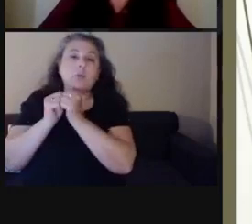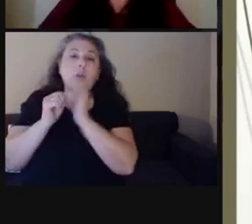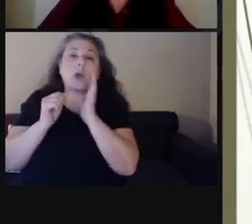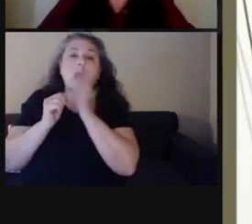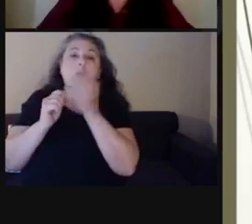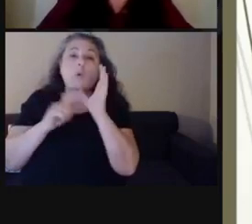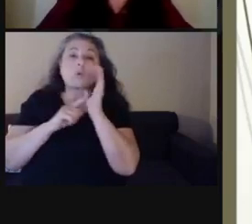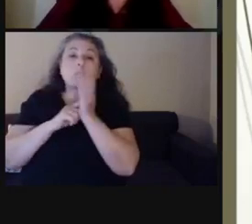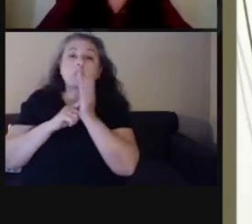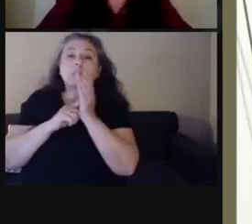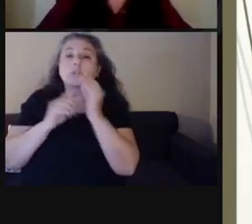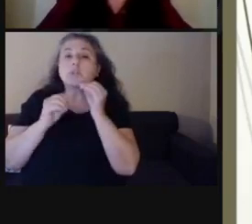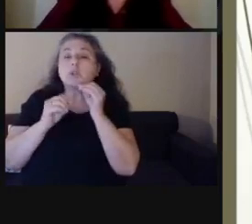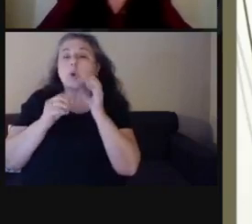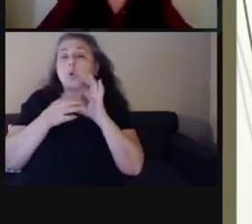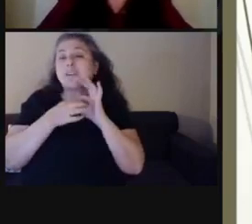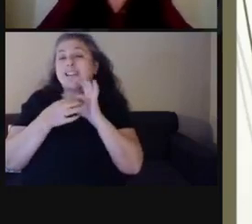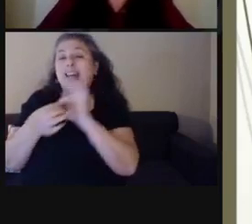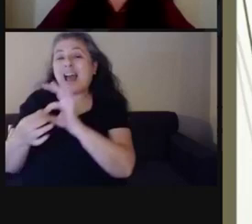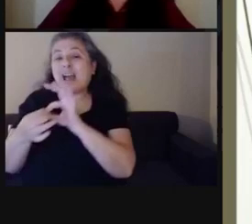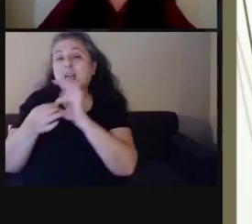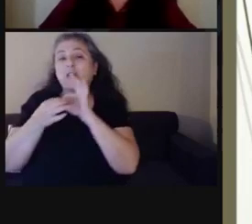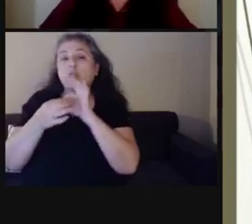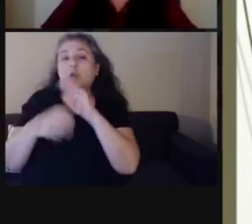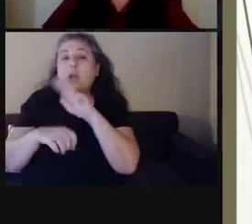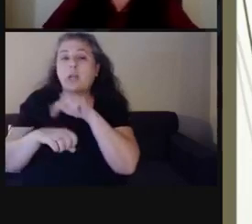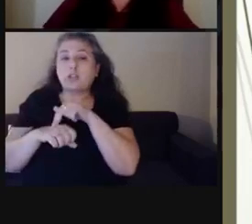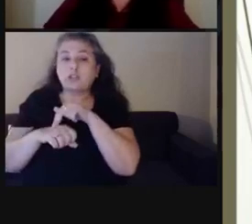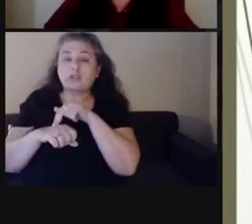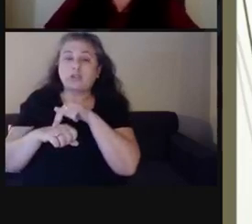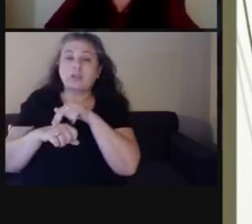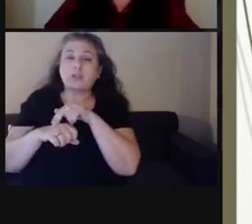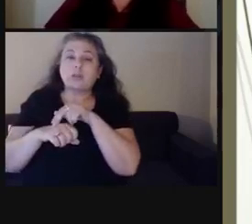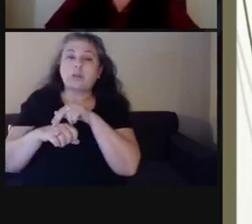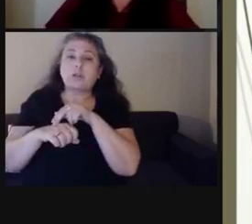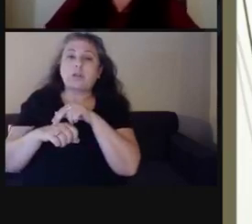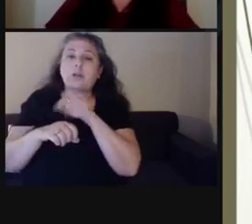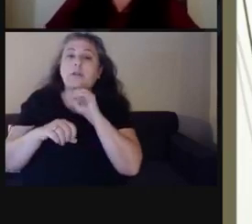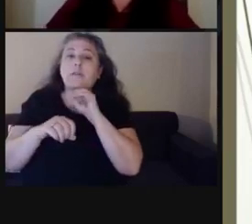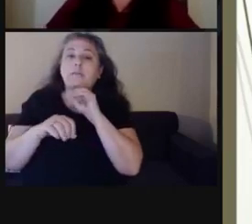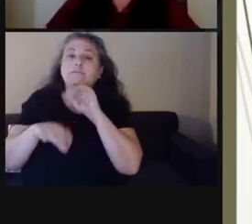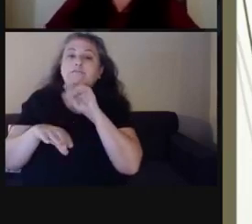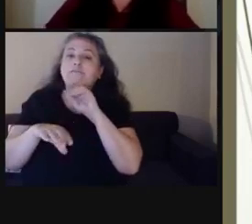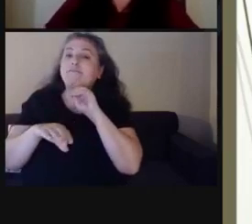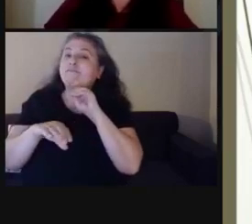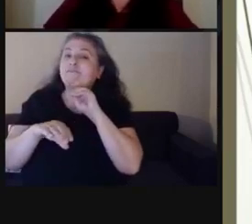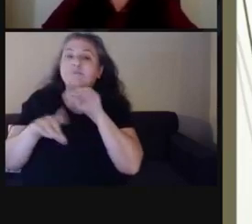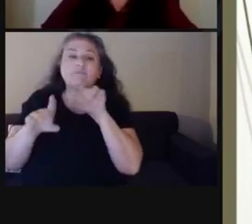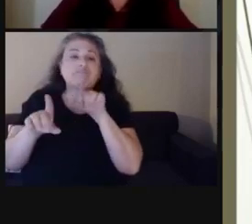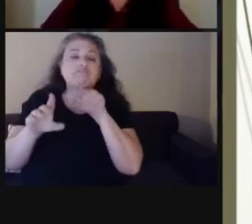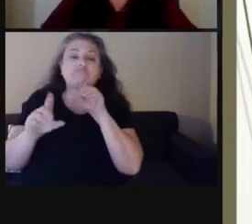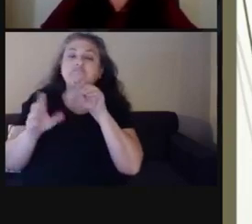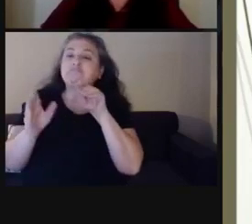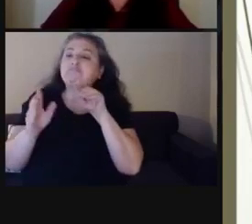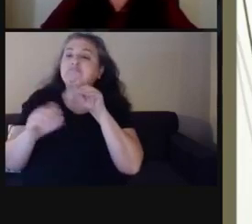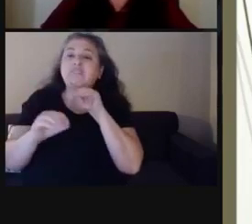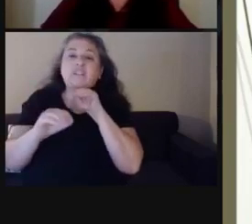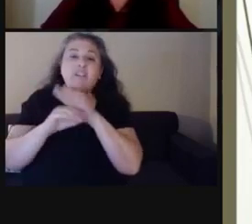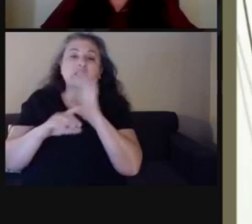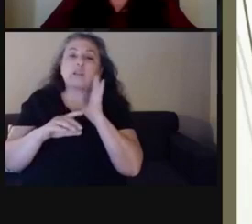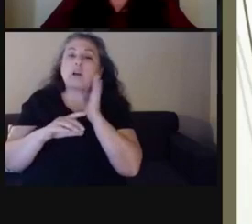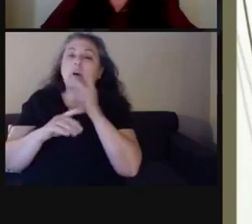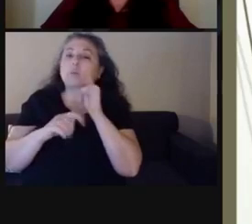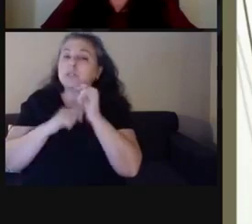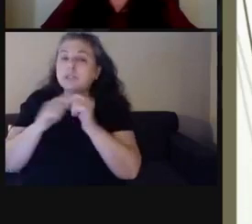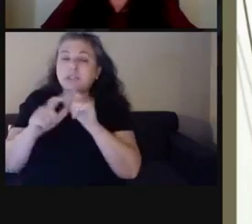which is so tied to nature, it affects our traditions, it affects our language.